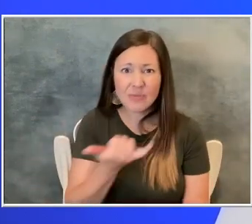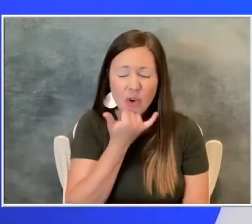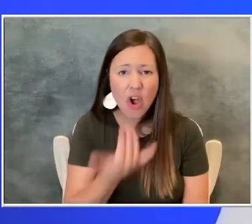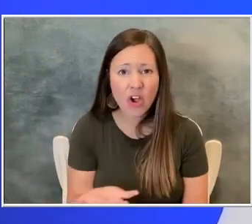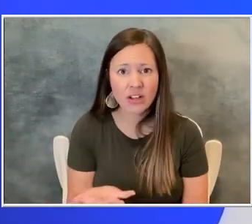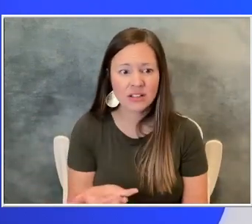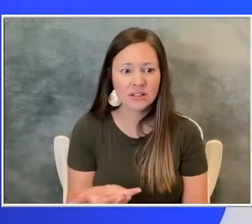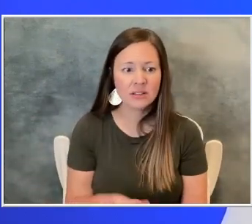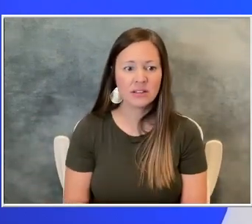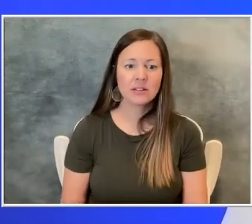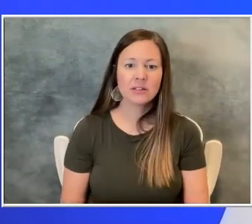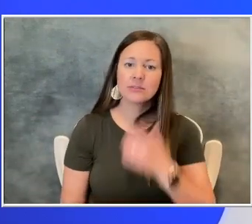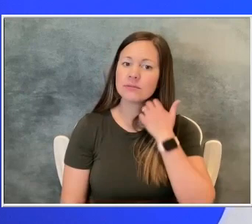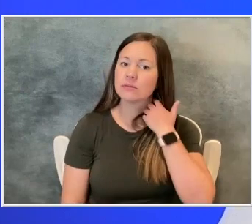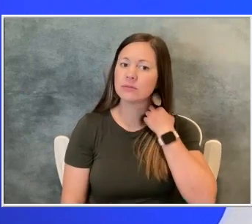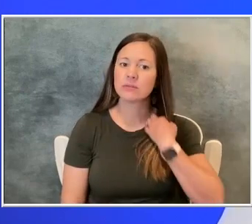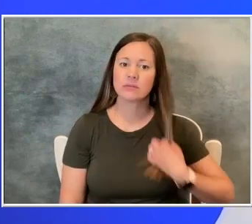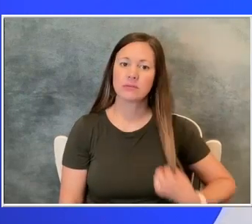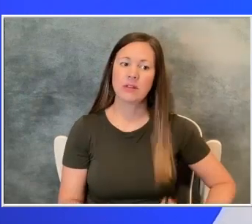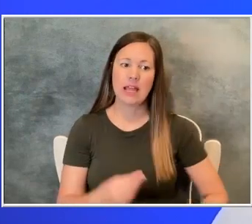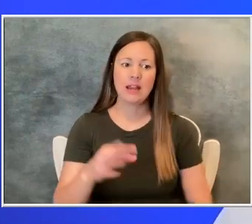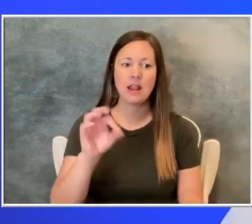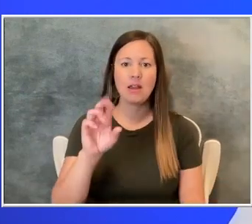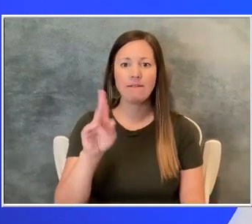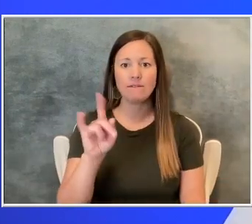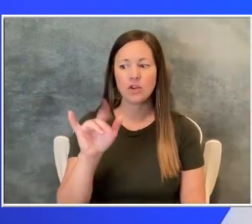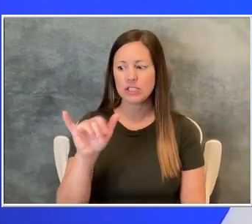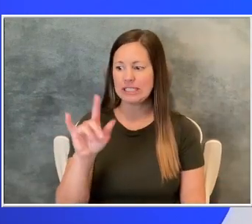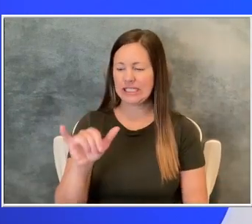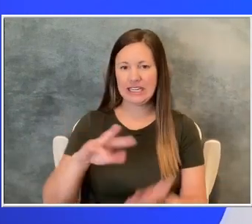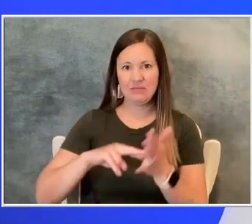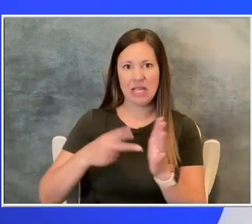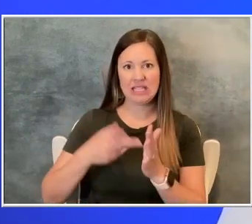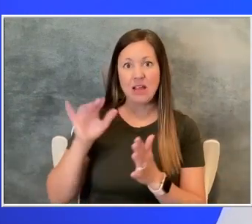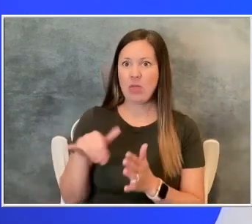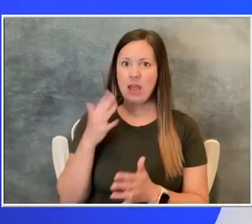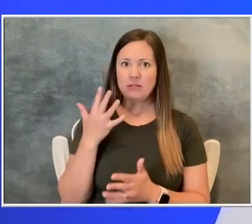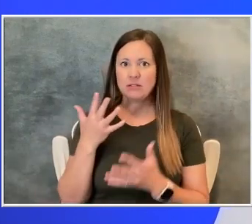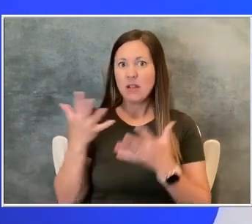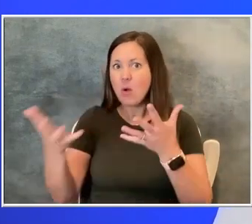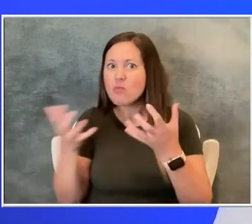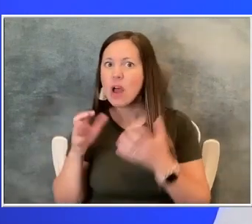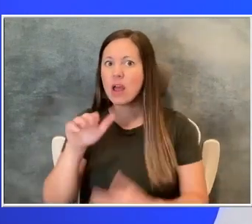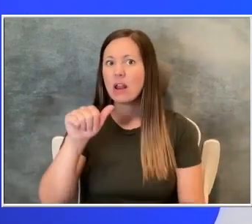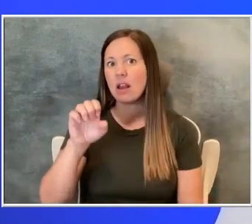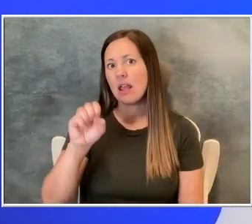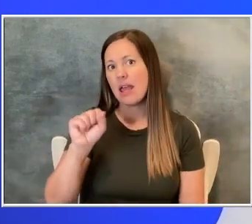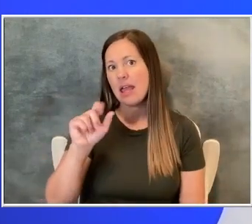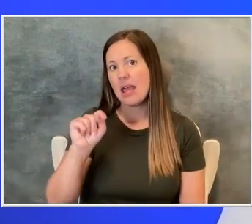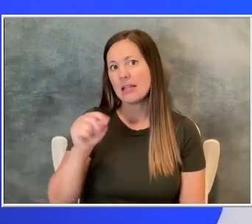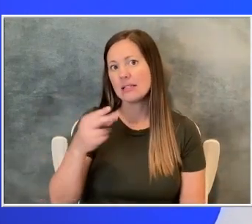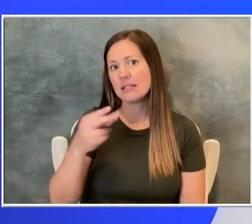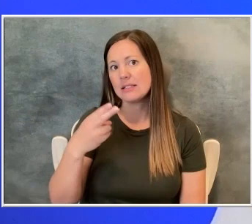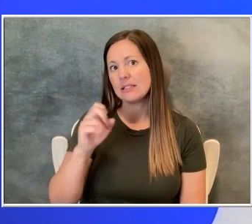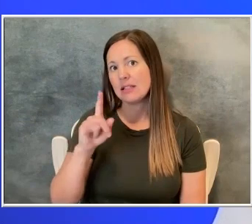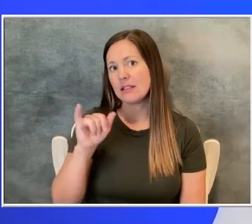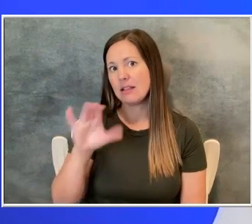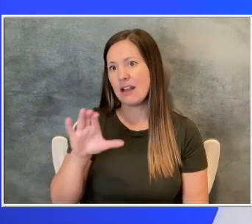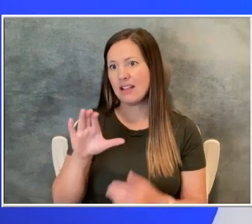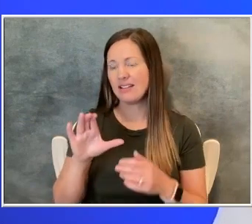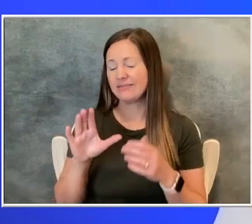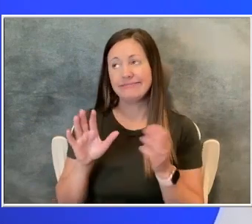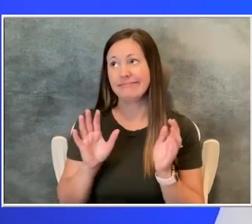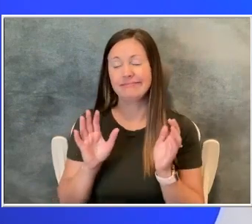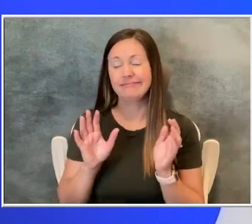And fertility, however, is portrayed as an aesthetic, which is a want, not a biological need.